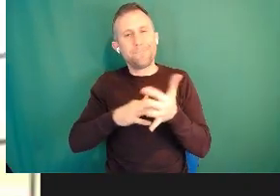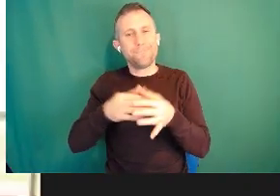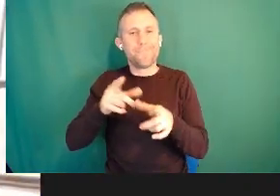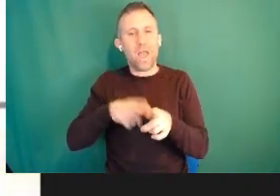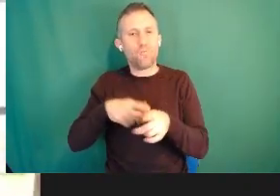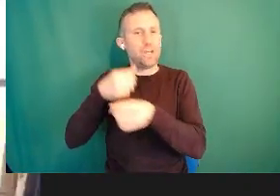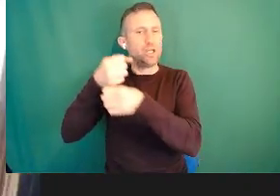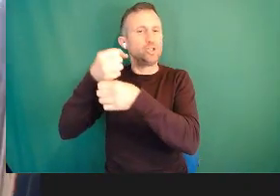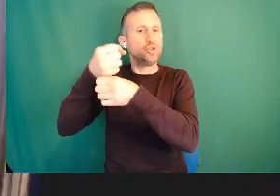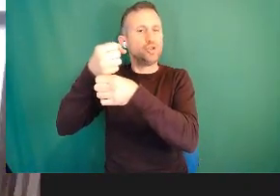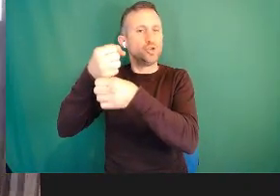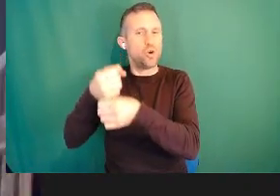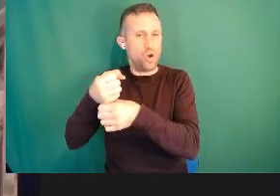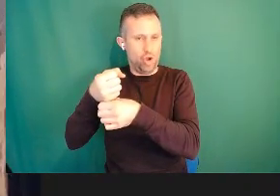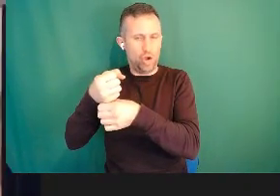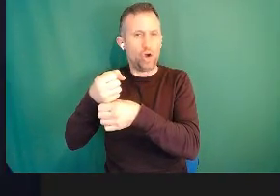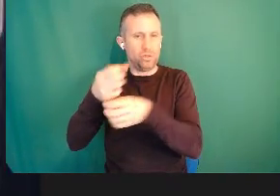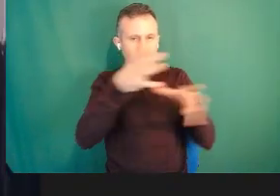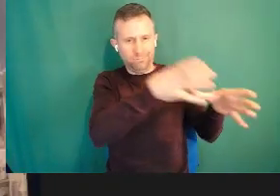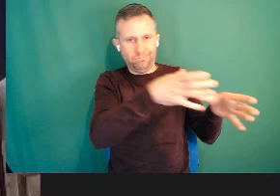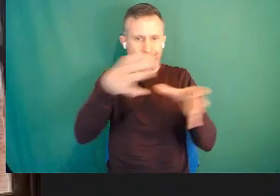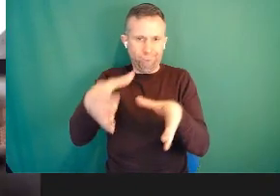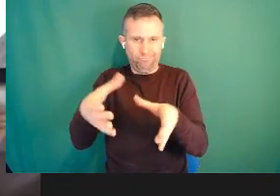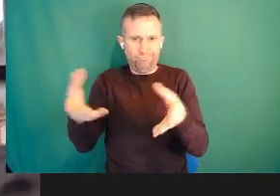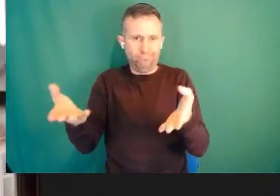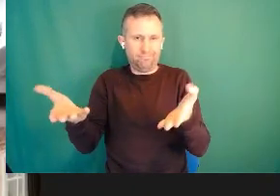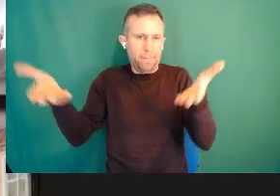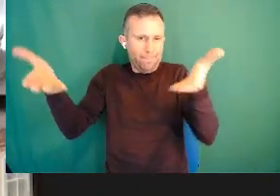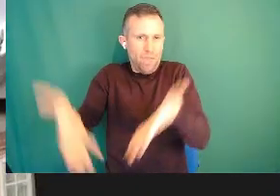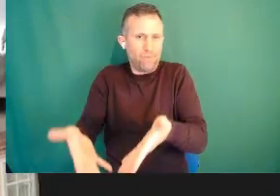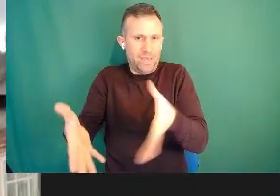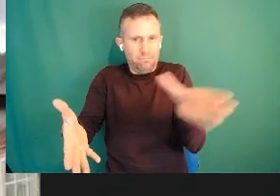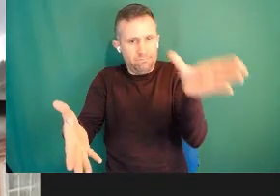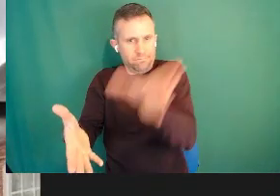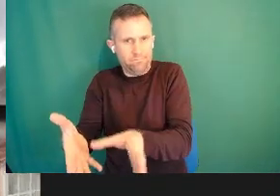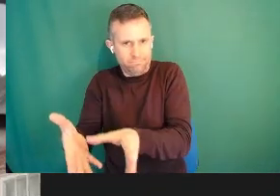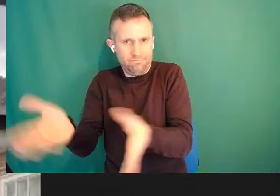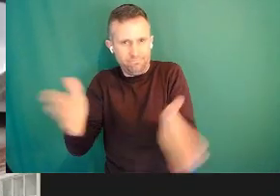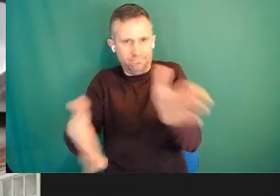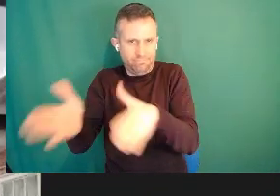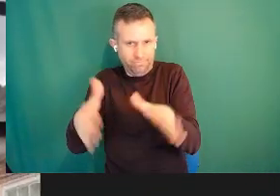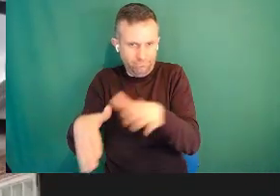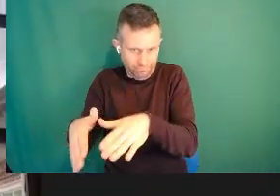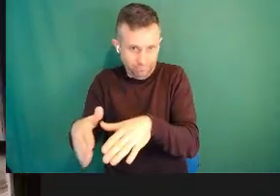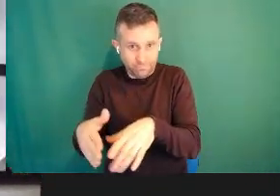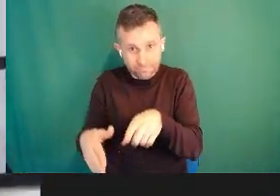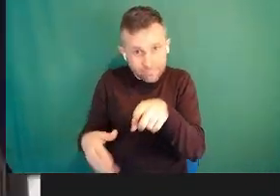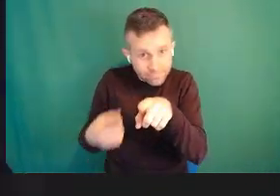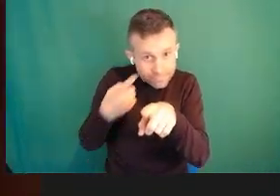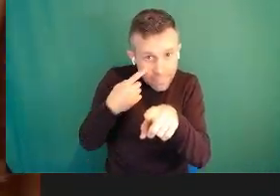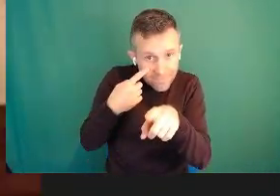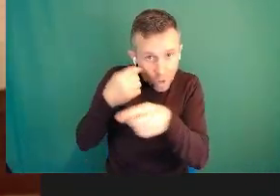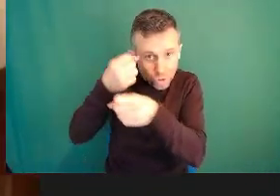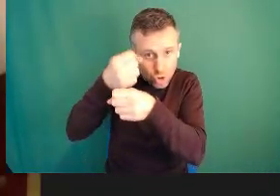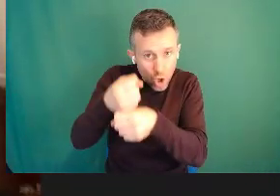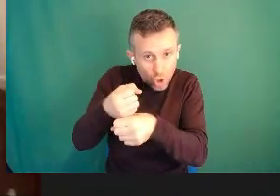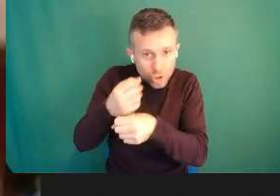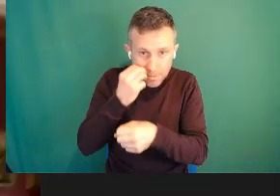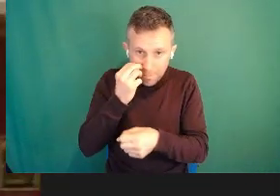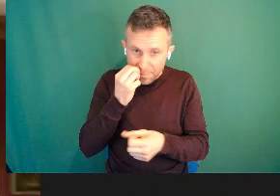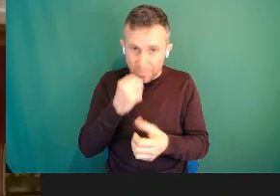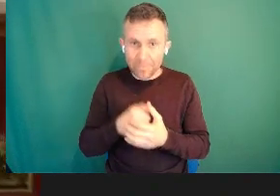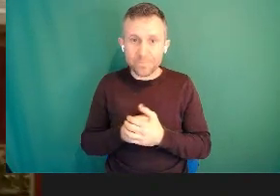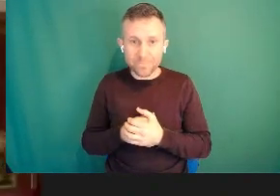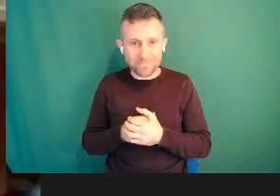window. So there's a church just across the road over there, and that's where the head's deemed to be now.